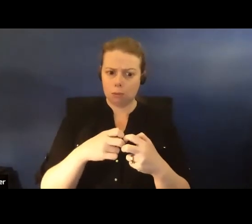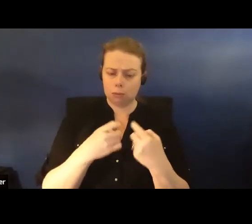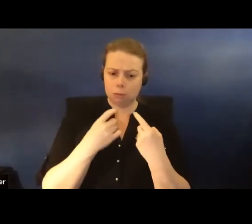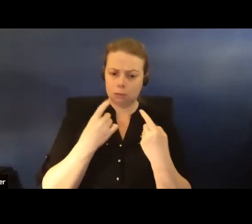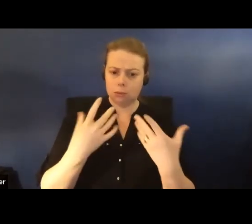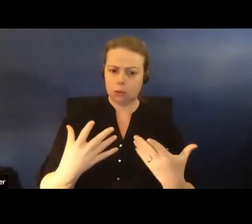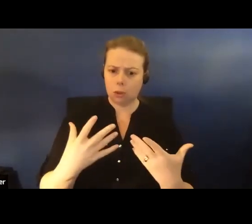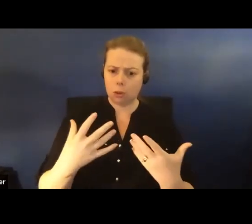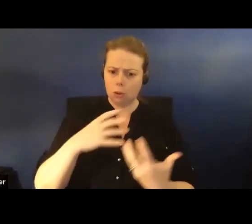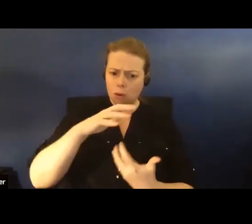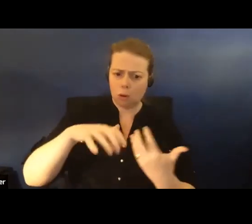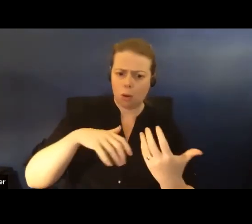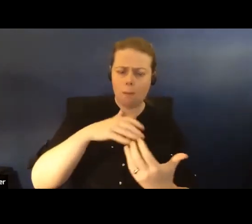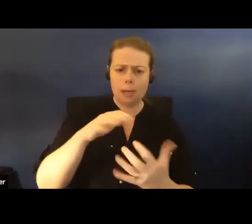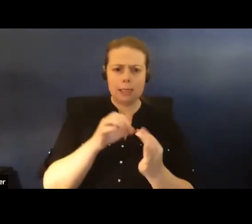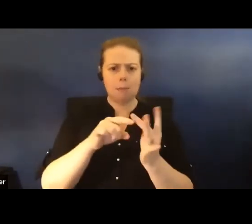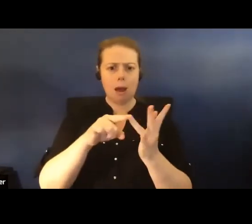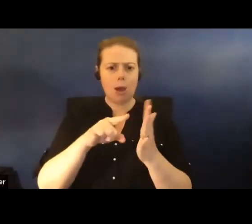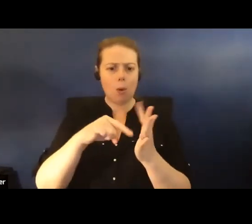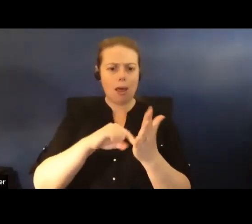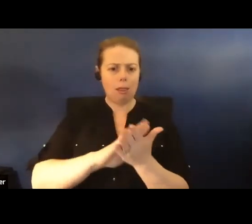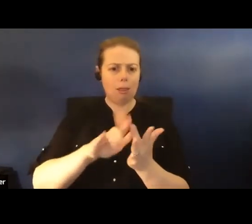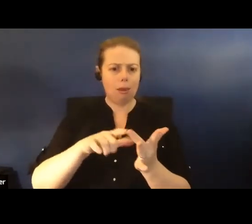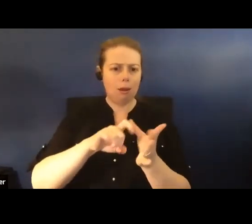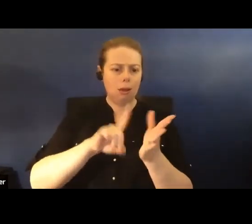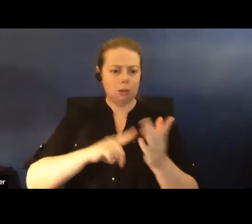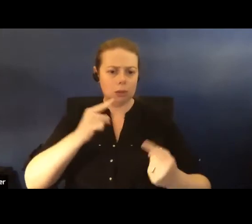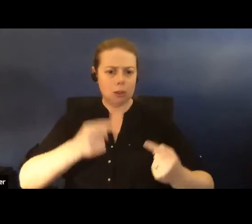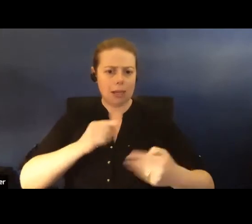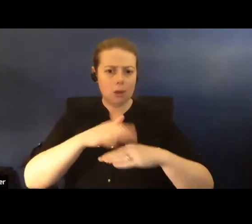difficult bioethical debates for people with disability.